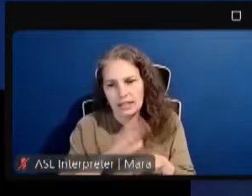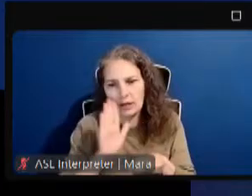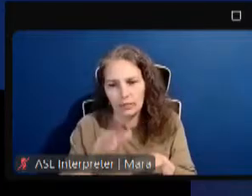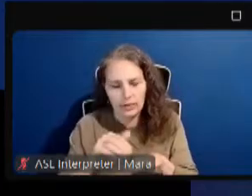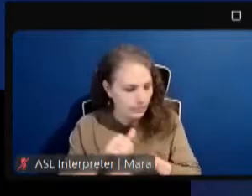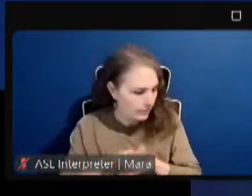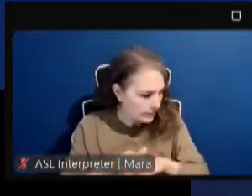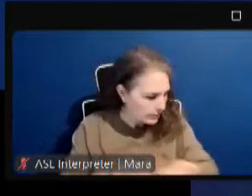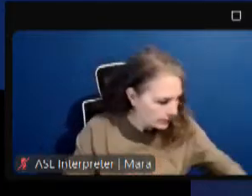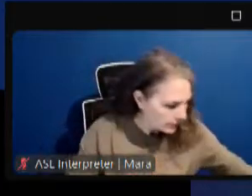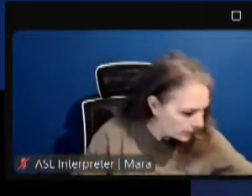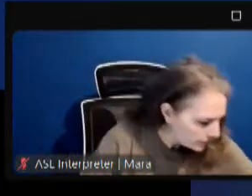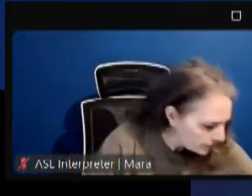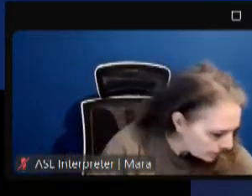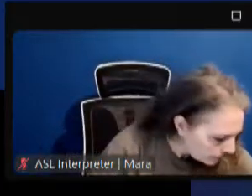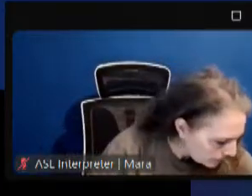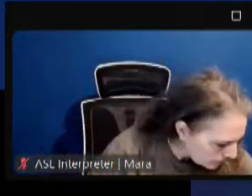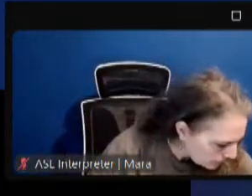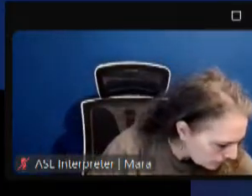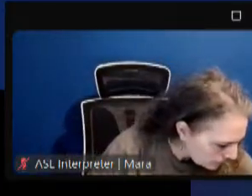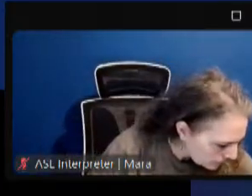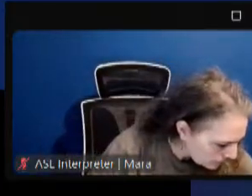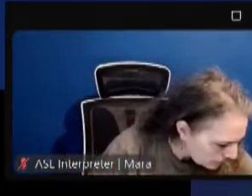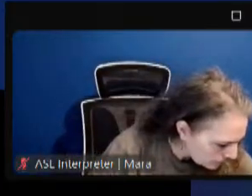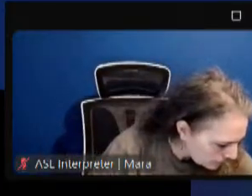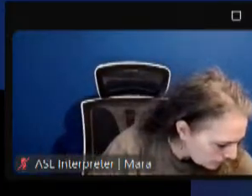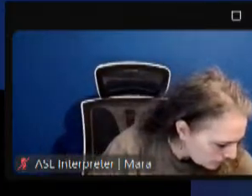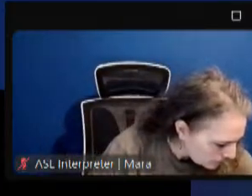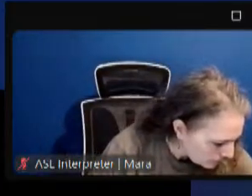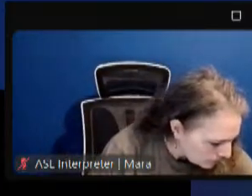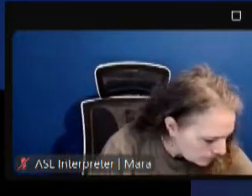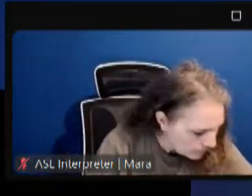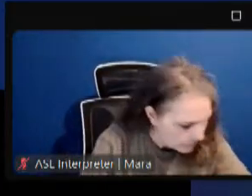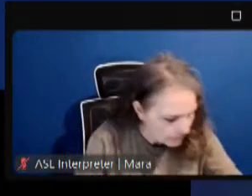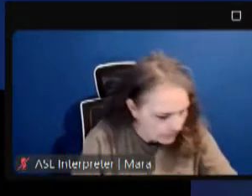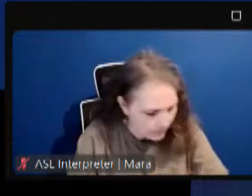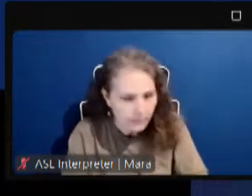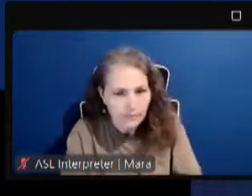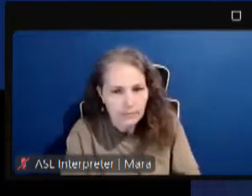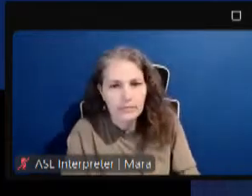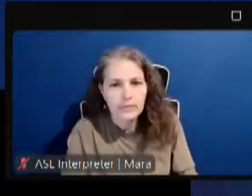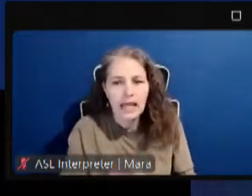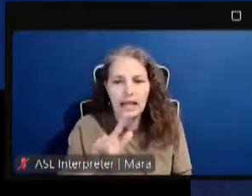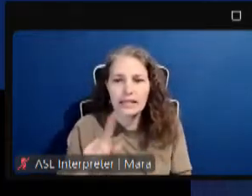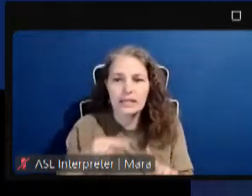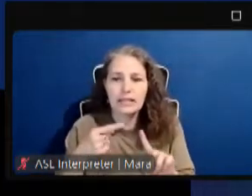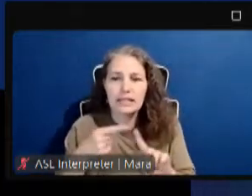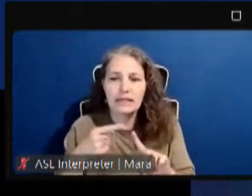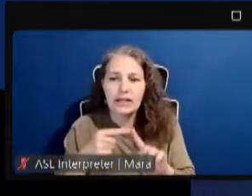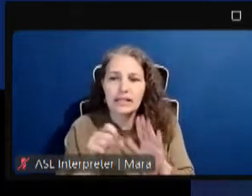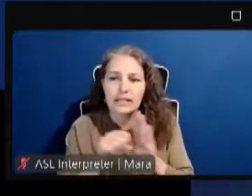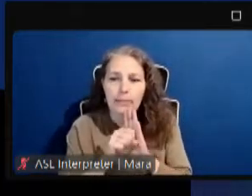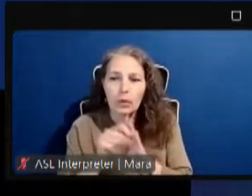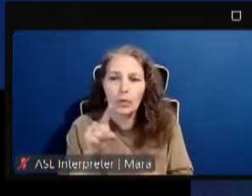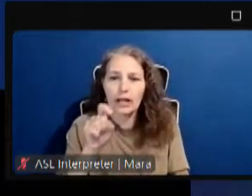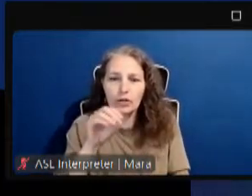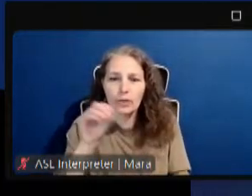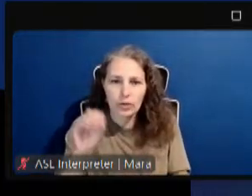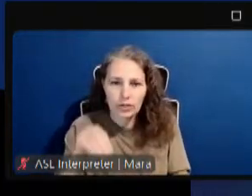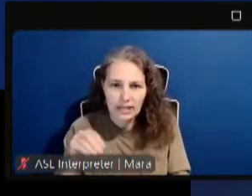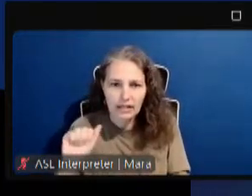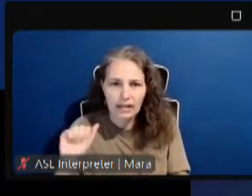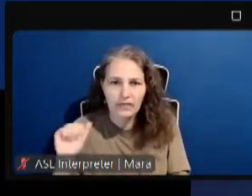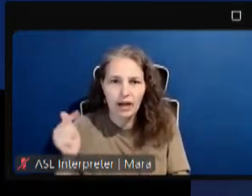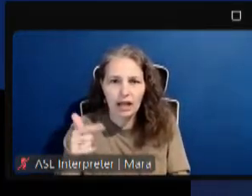Assessor Prang's point about the full damage, in this particular sample, 100% of the improvements were